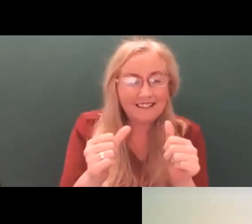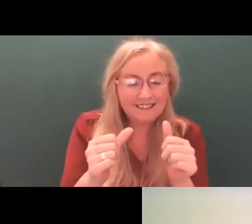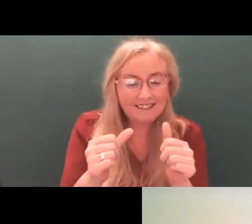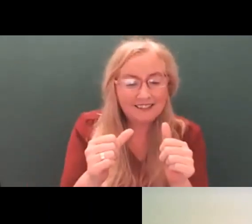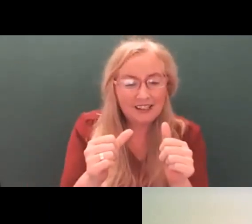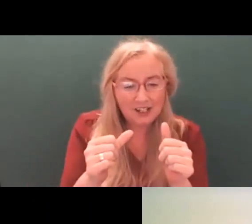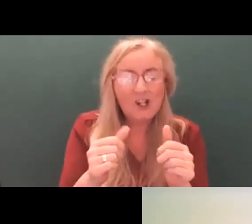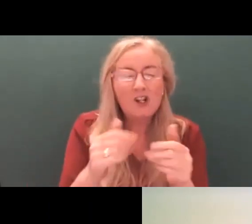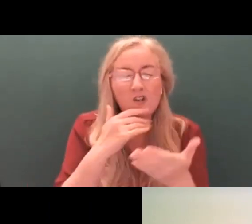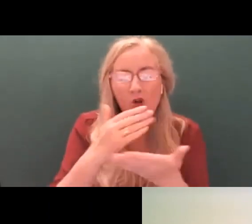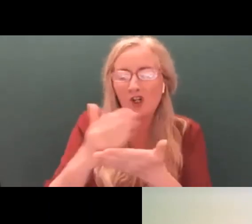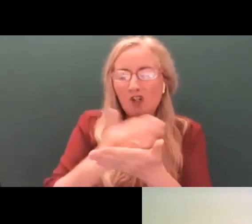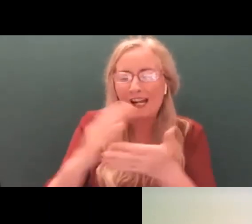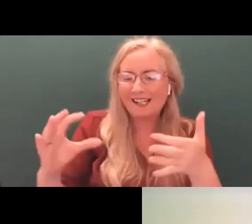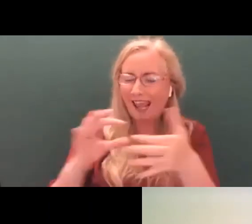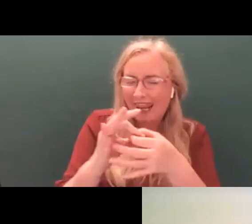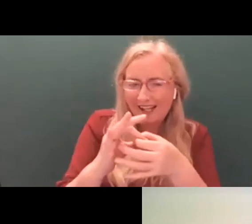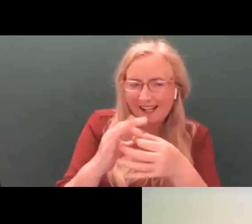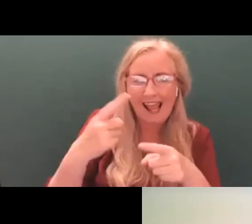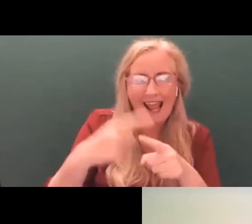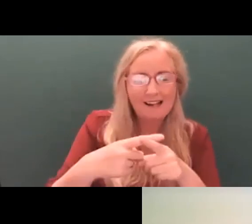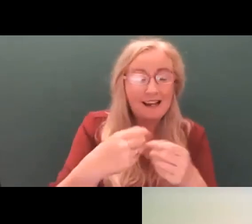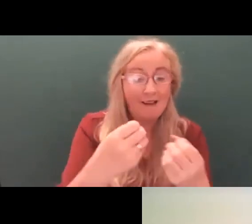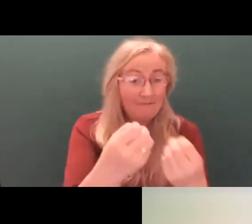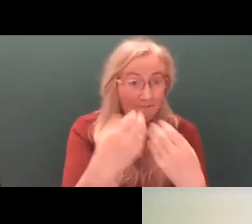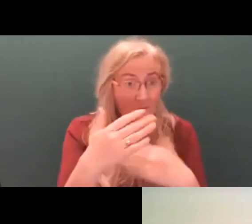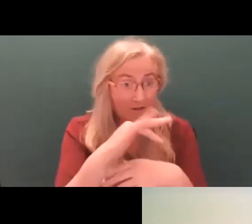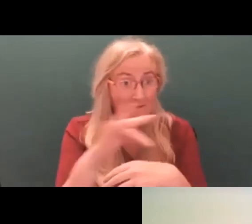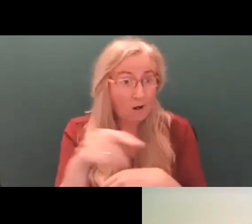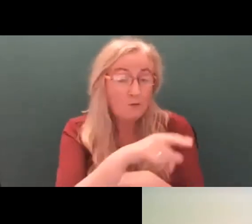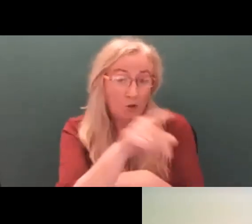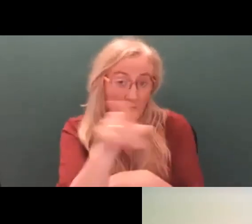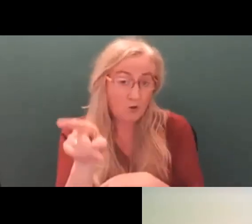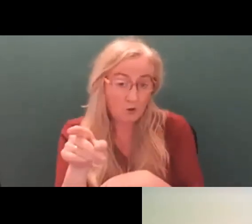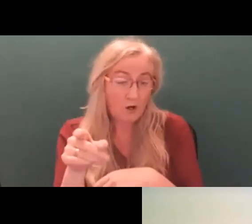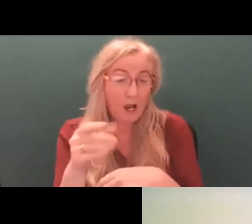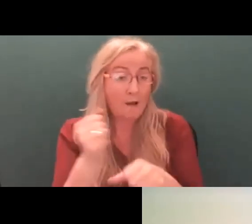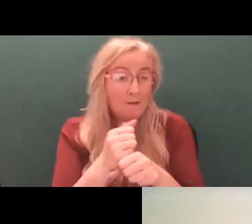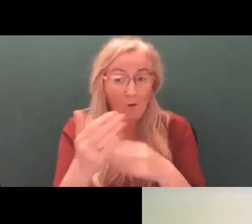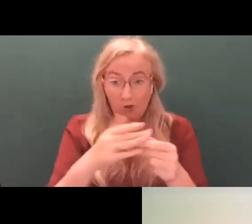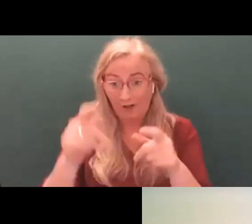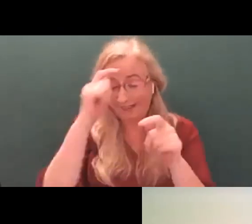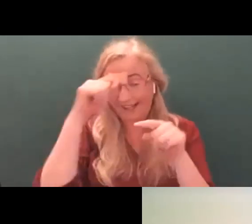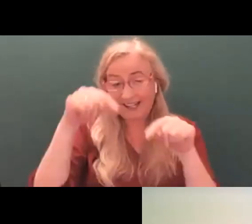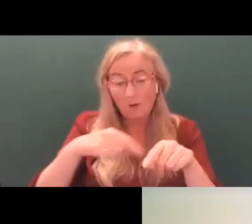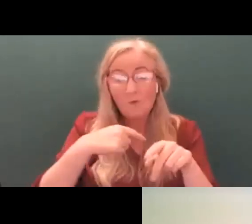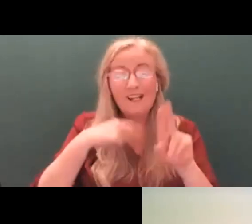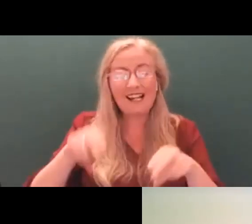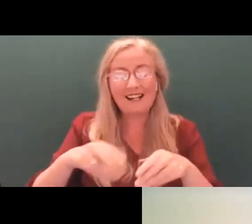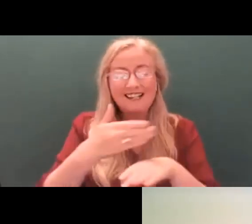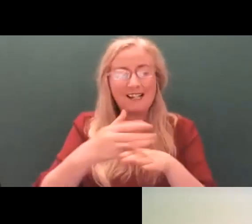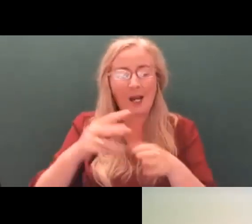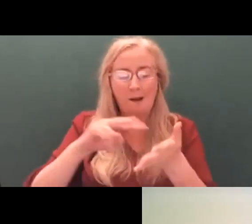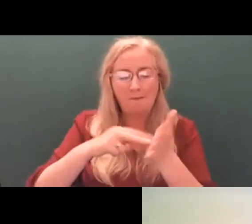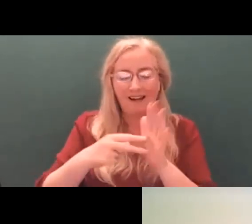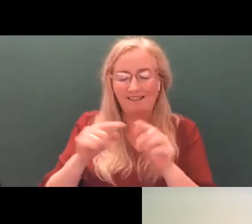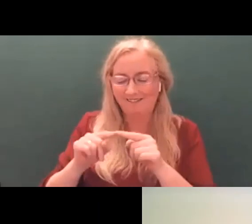share the links with you, but also to get a little bit of feedback from you just on how you thought they went, so that we can start planning for